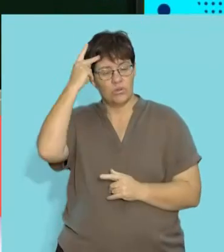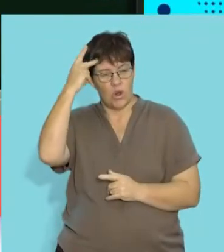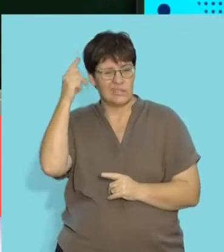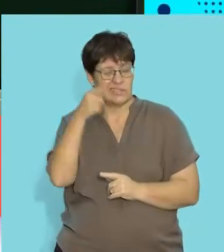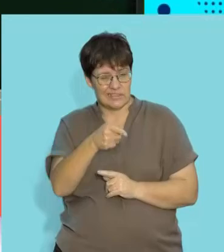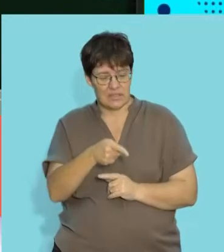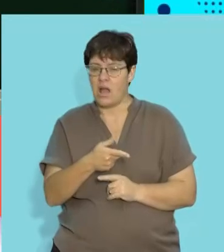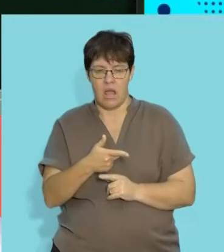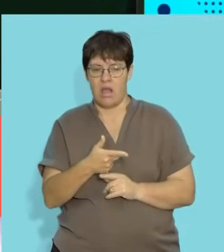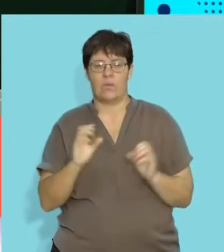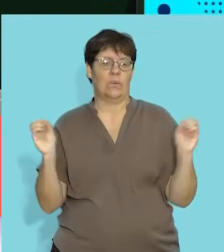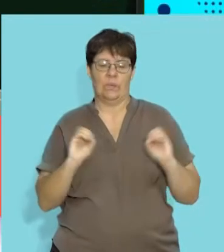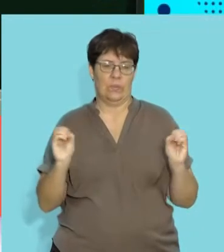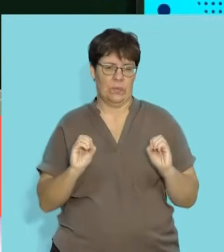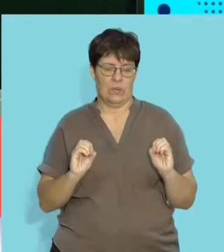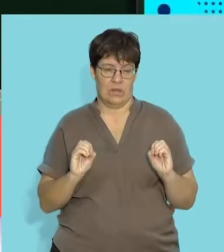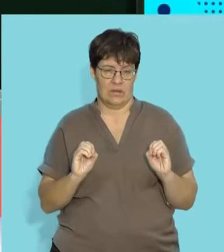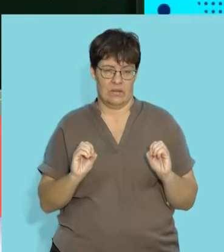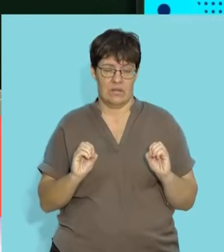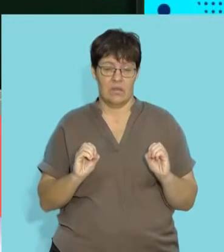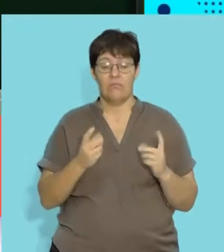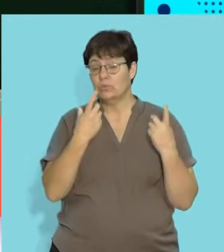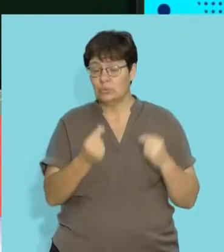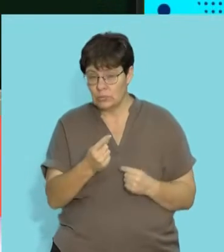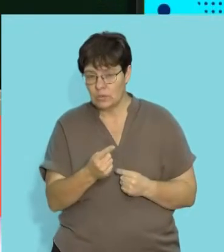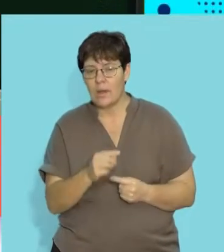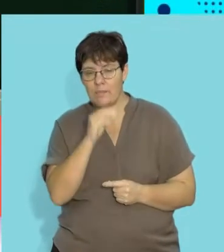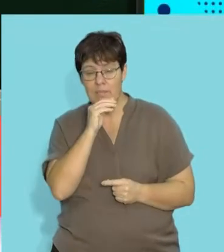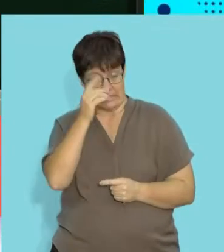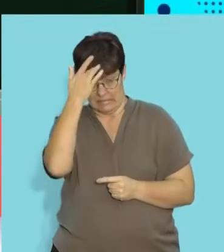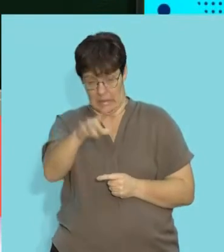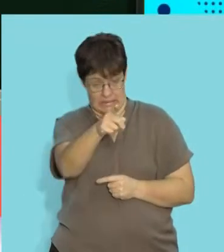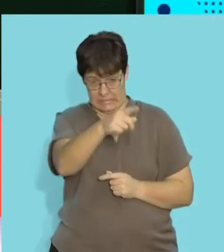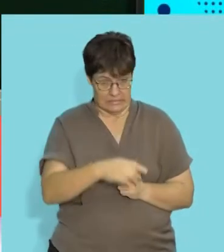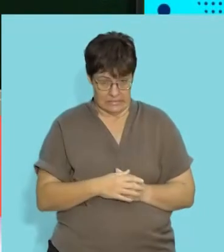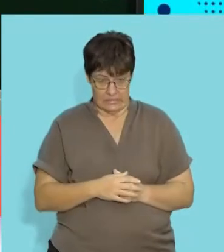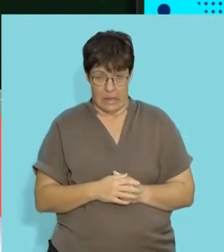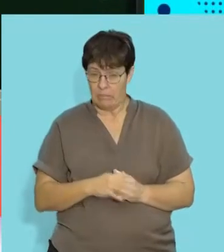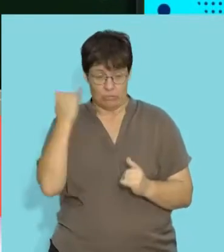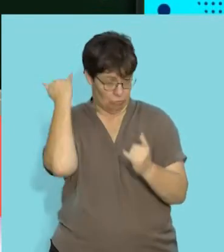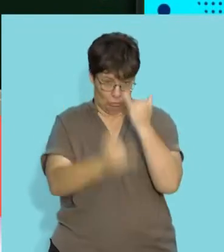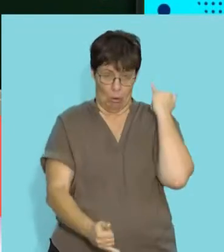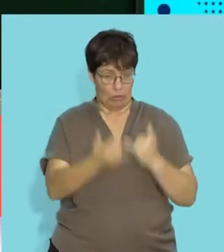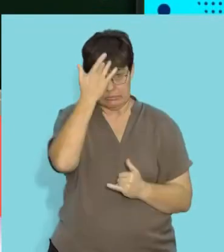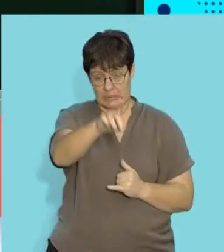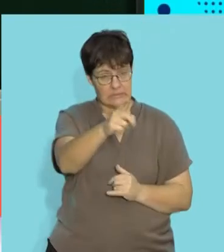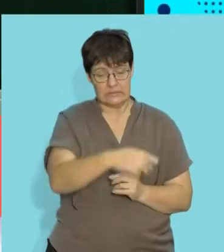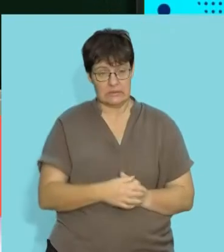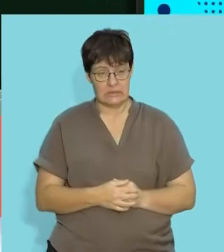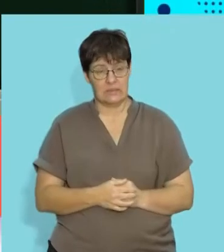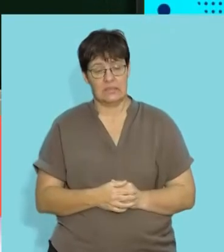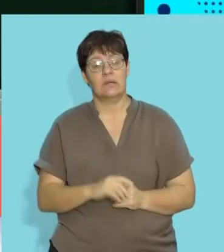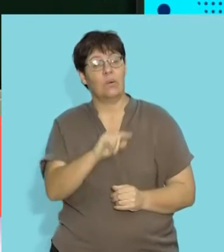exponents and your knowledge of exponents, there is no way. I promise, if you do that, it means you are very smart, but in a very wrong